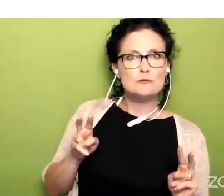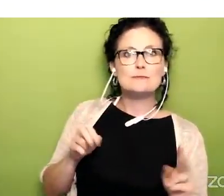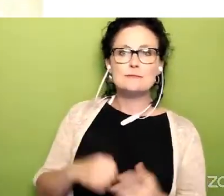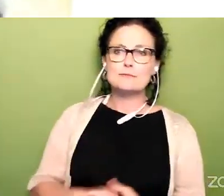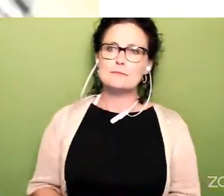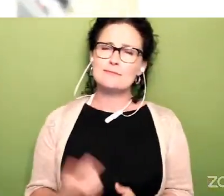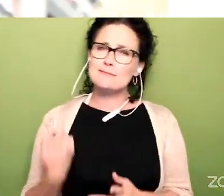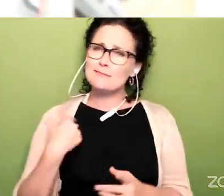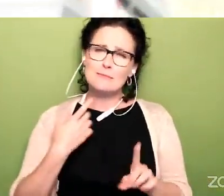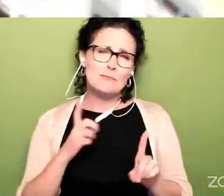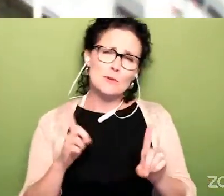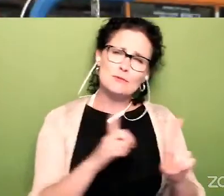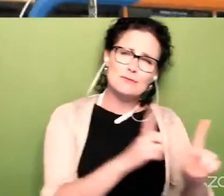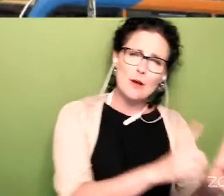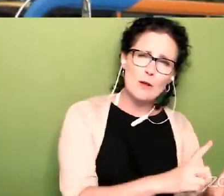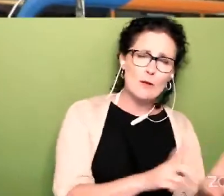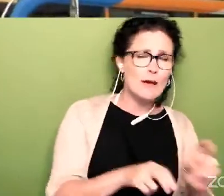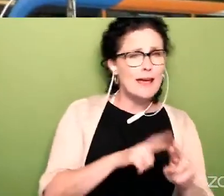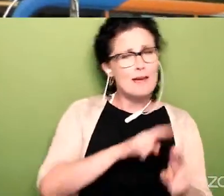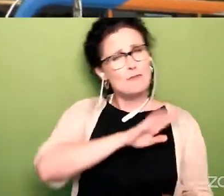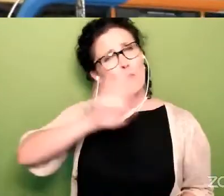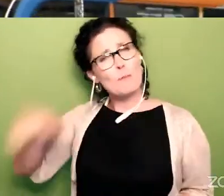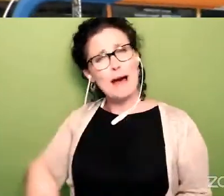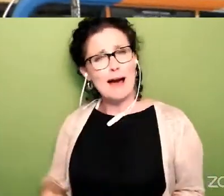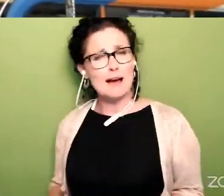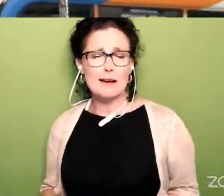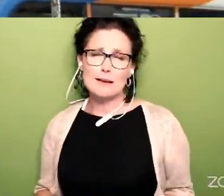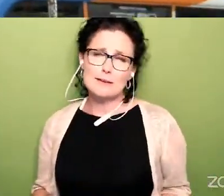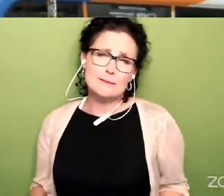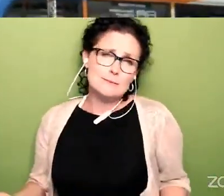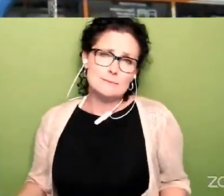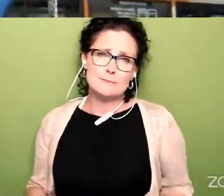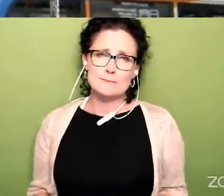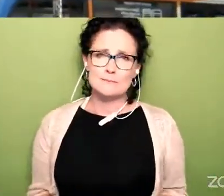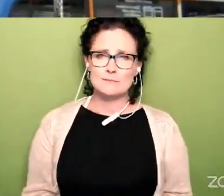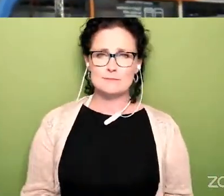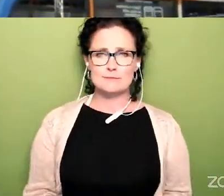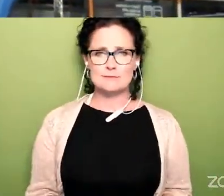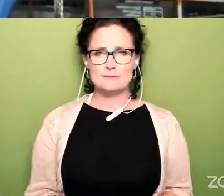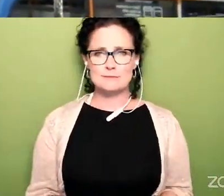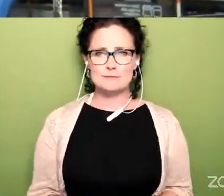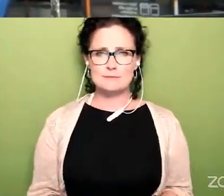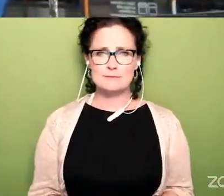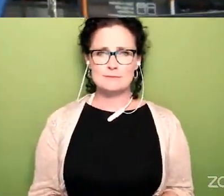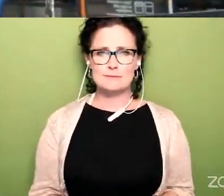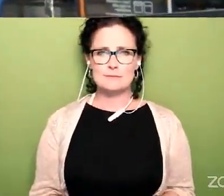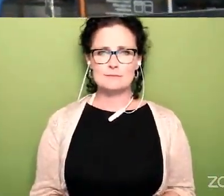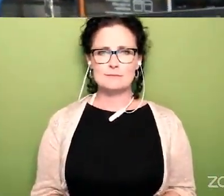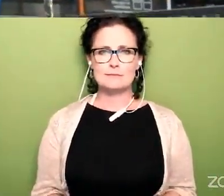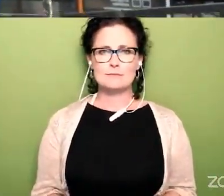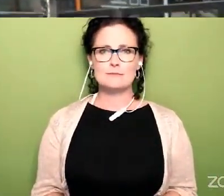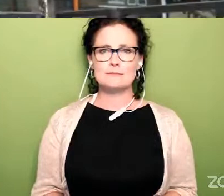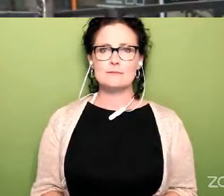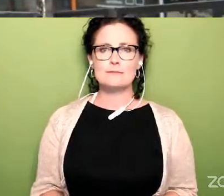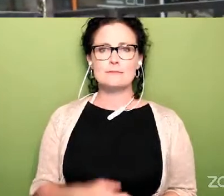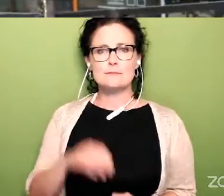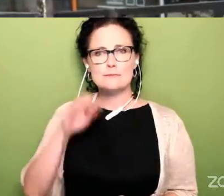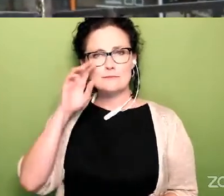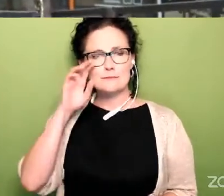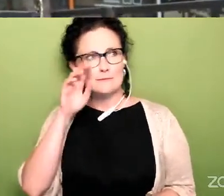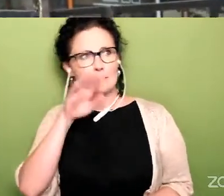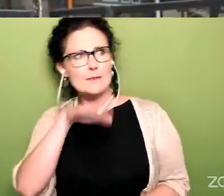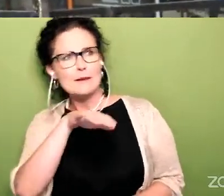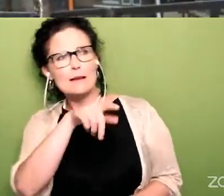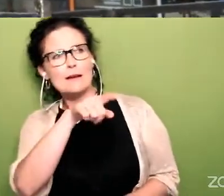Can you see? Over there. That is a picture of us from our wedding. What? Maybe I'm not the only one that is